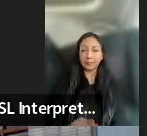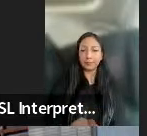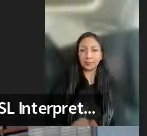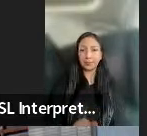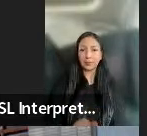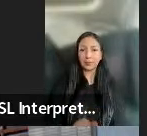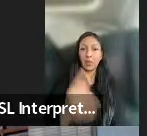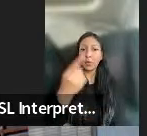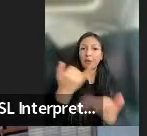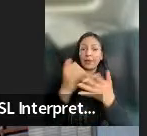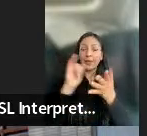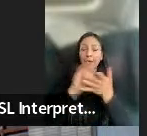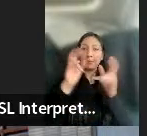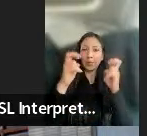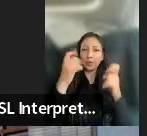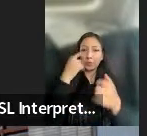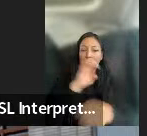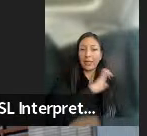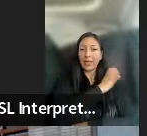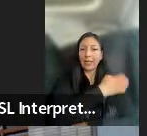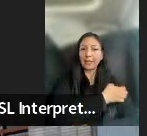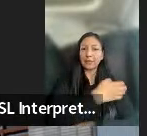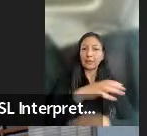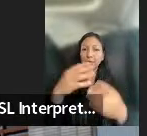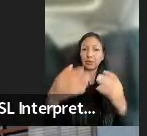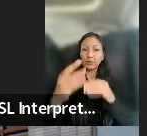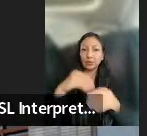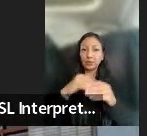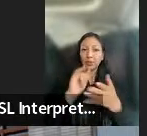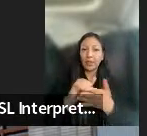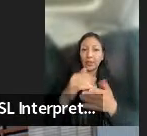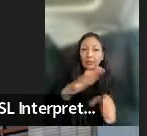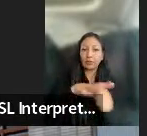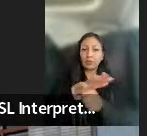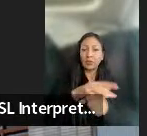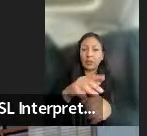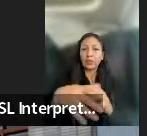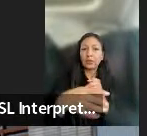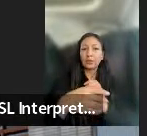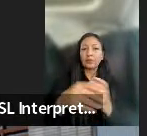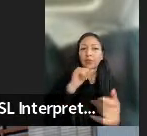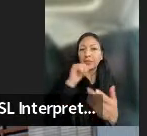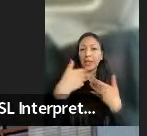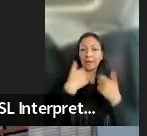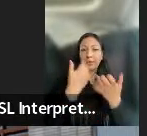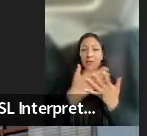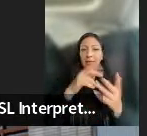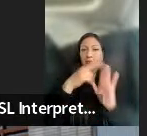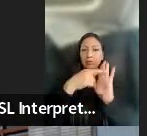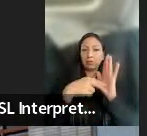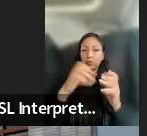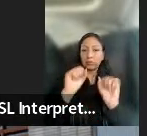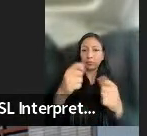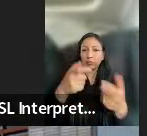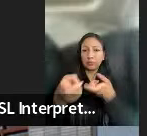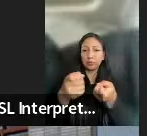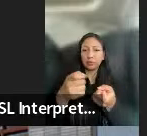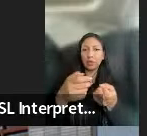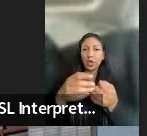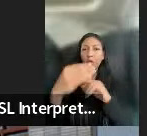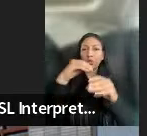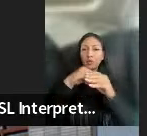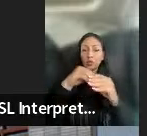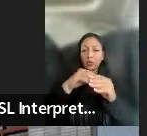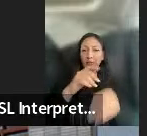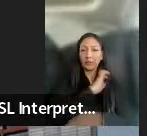One of the issues for energy storage is that the zoning resolution currently does not have clear regulations governing energy storage. Energy